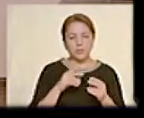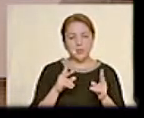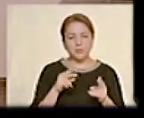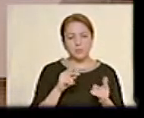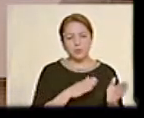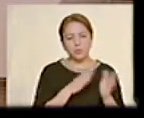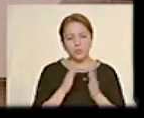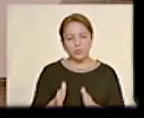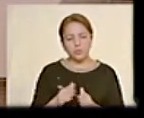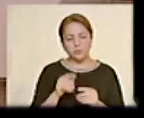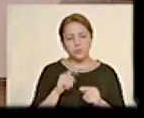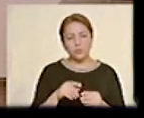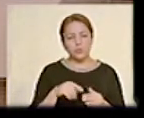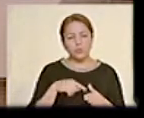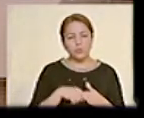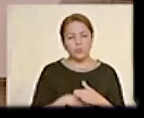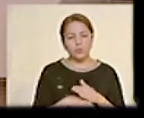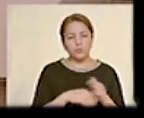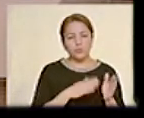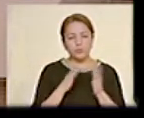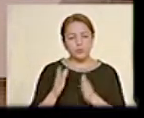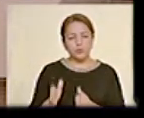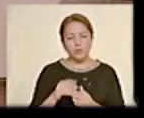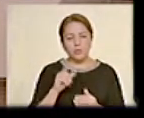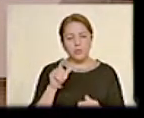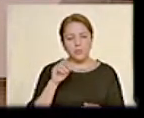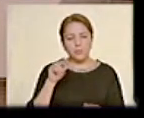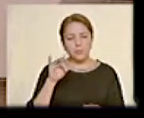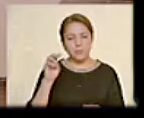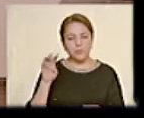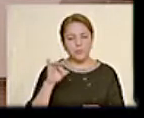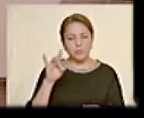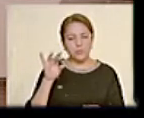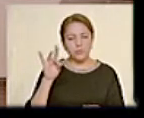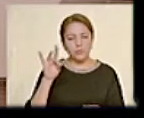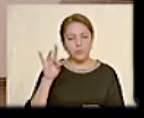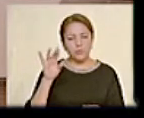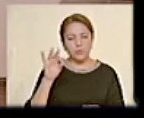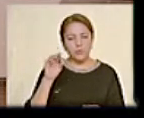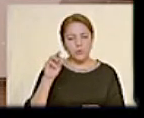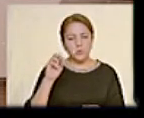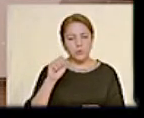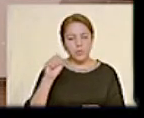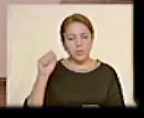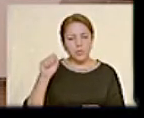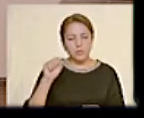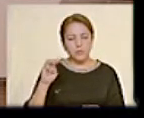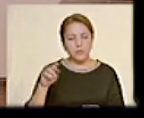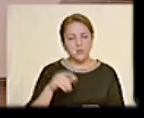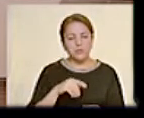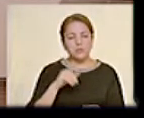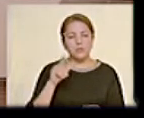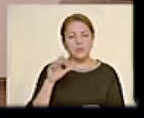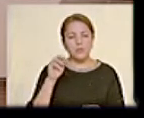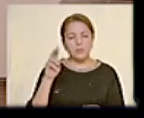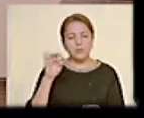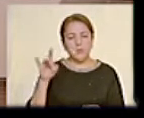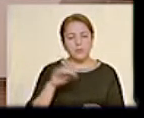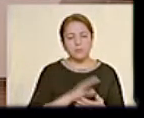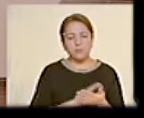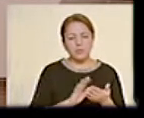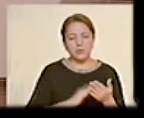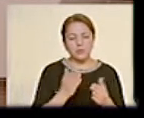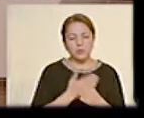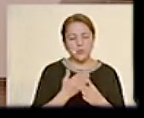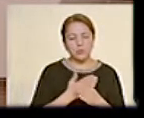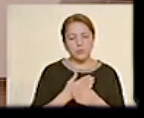Demak, ushbu o'tib olishga gipermurojaat deb yuritiladi. Ya'ni gipermatn yordamida veb sahifaning